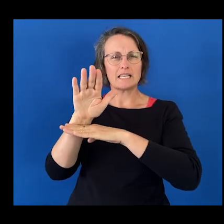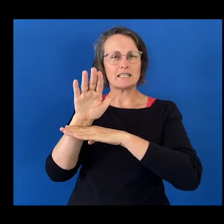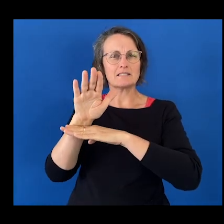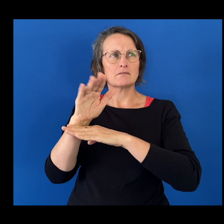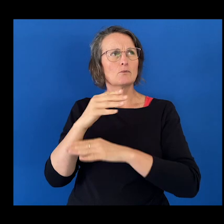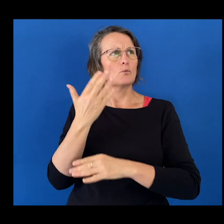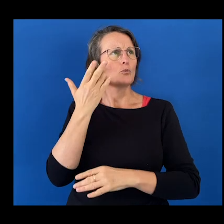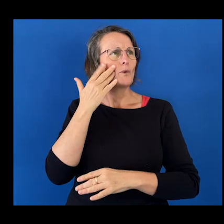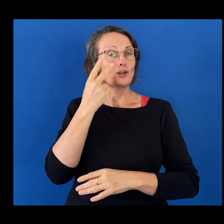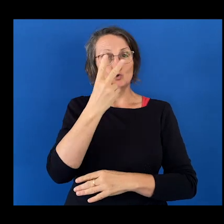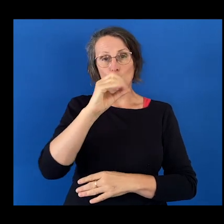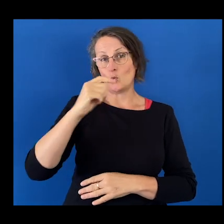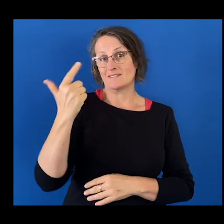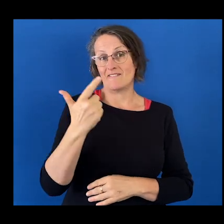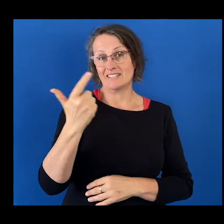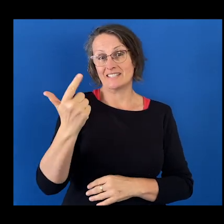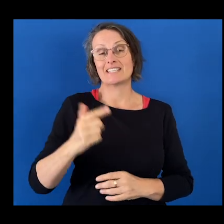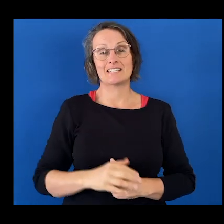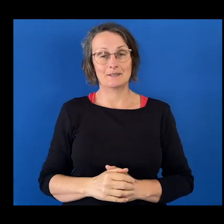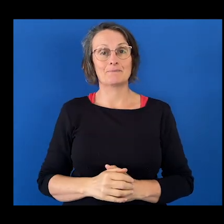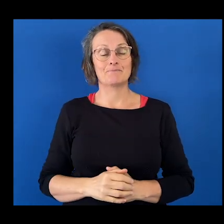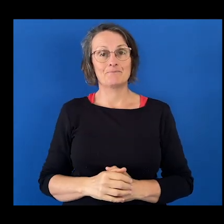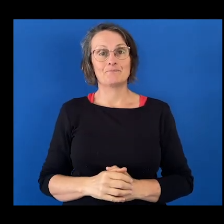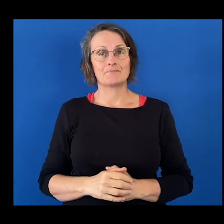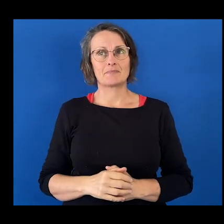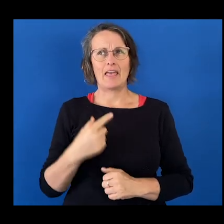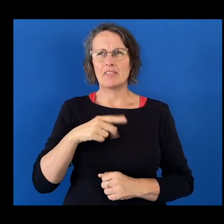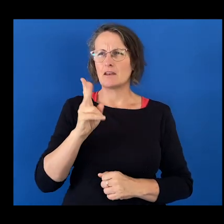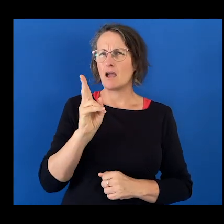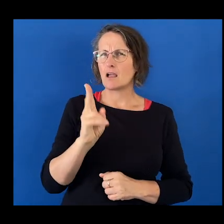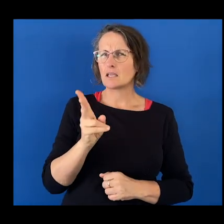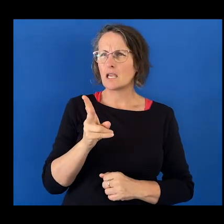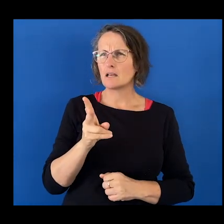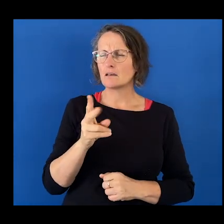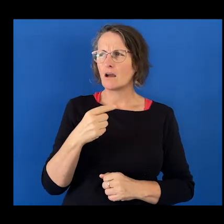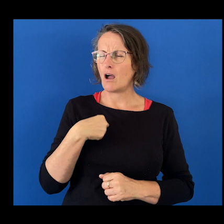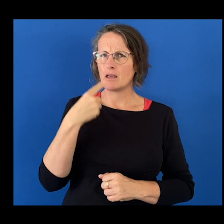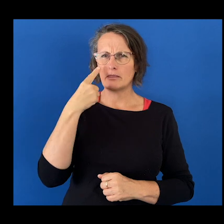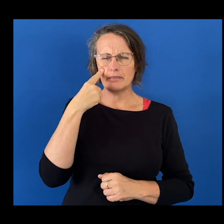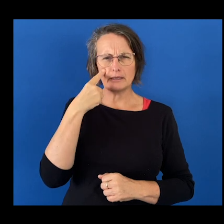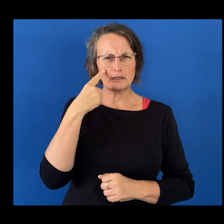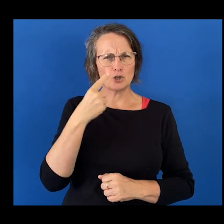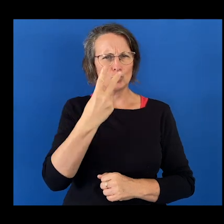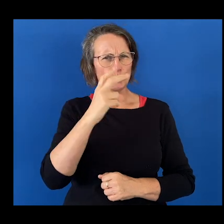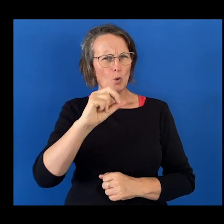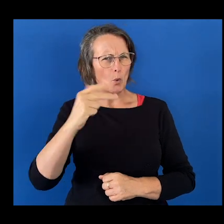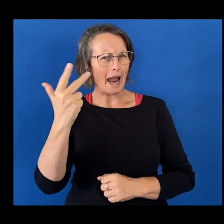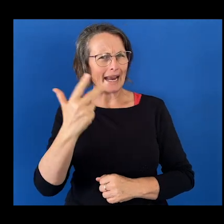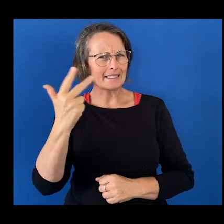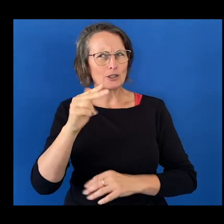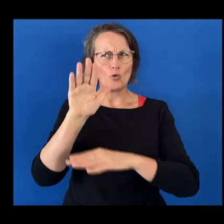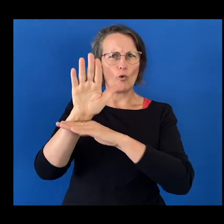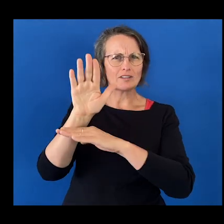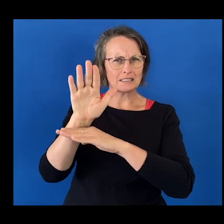overseas, I was overseas in 2017, and then again, I think in